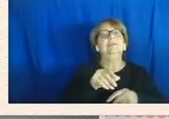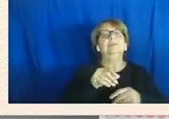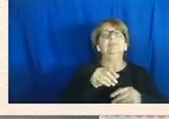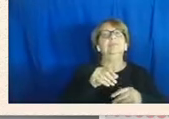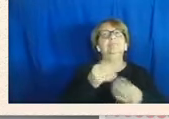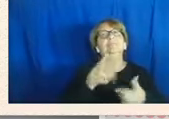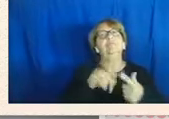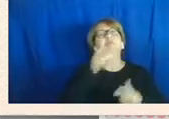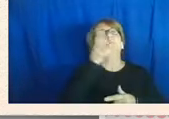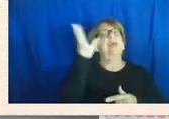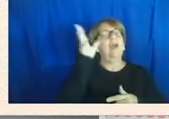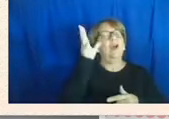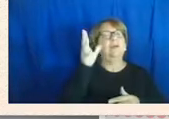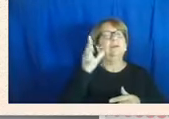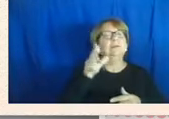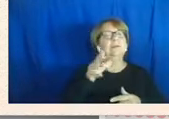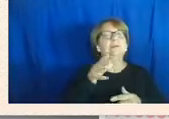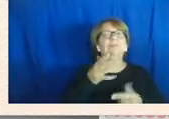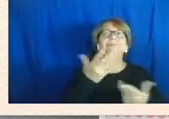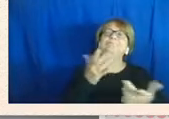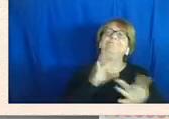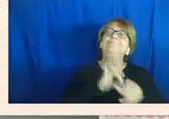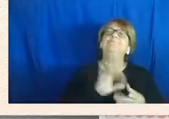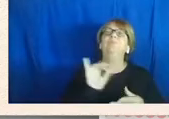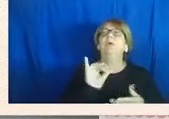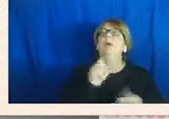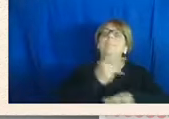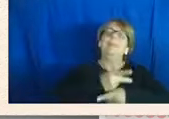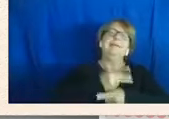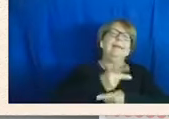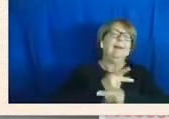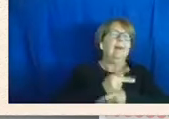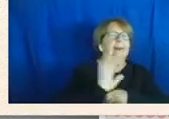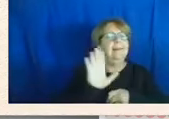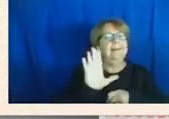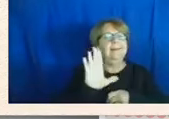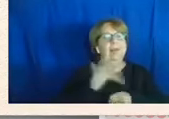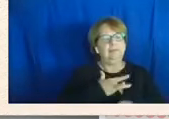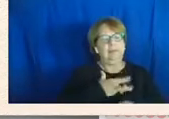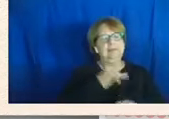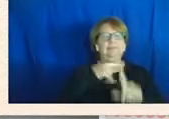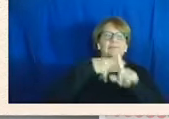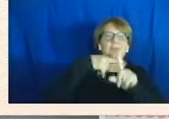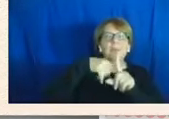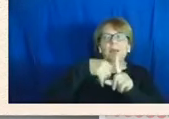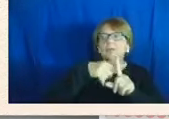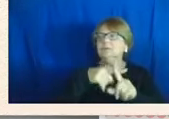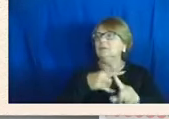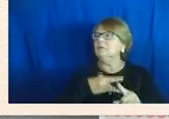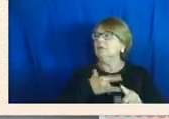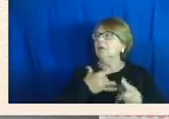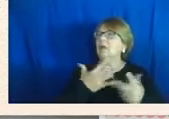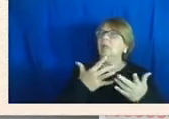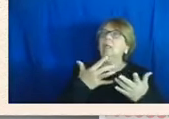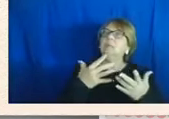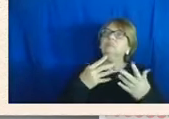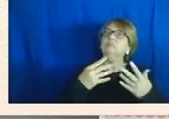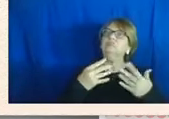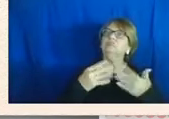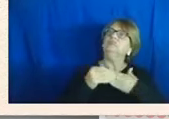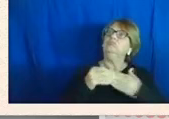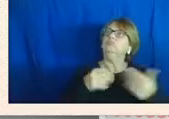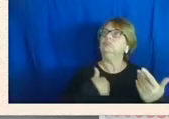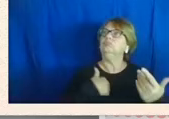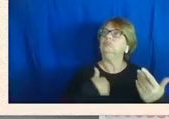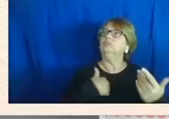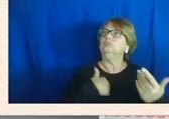terms of sort of maintaining their own sense of positivity and resilience, especially if they have, their own underlying issues